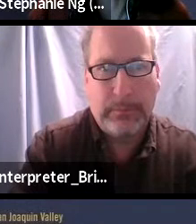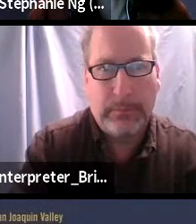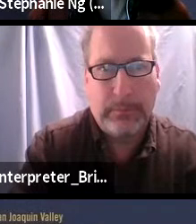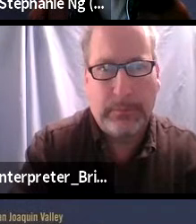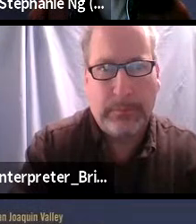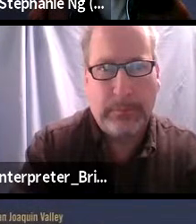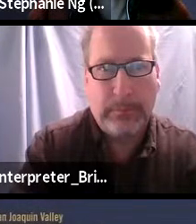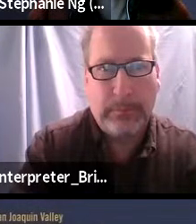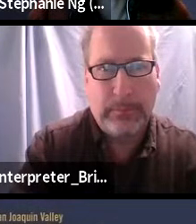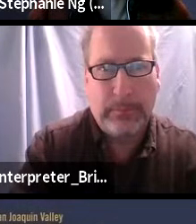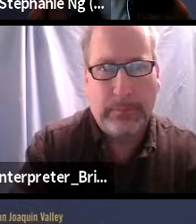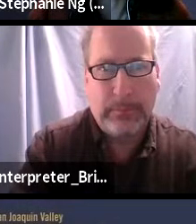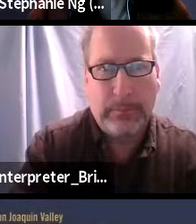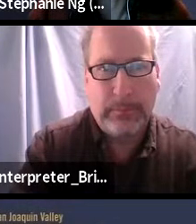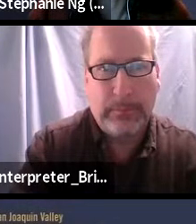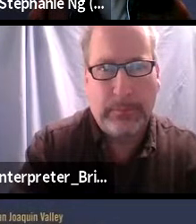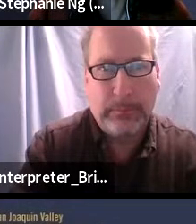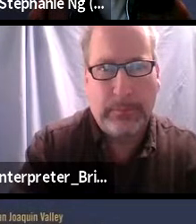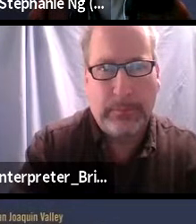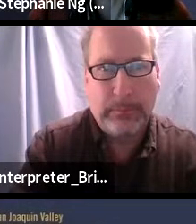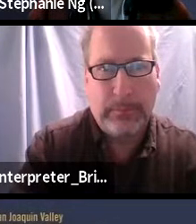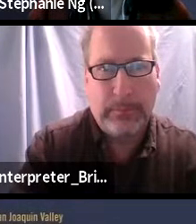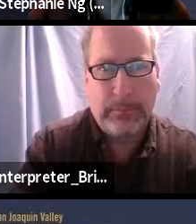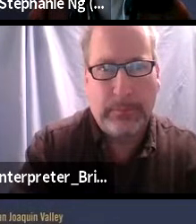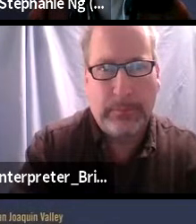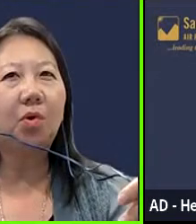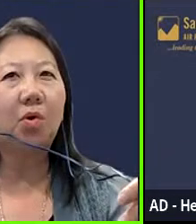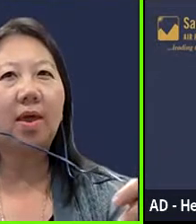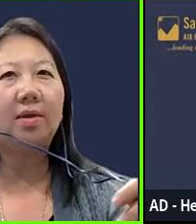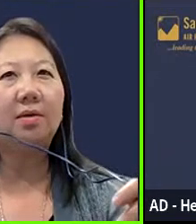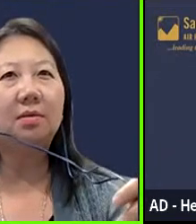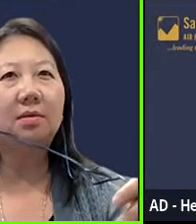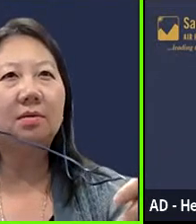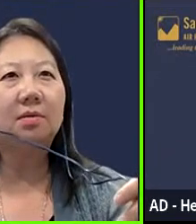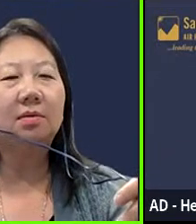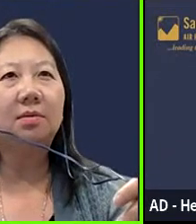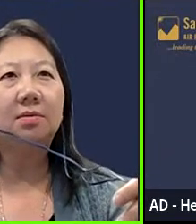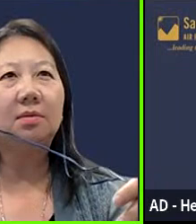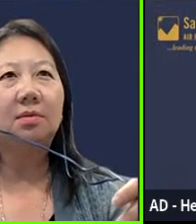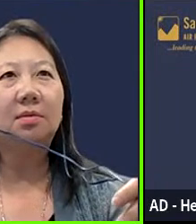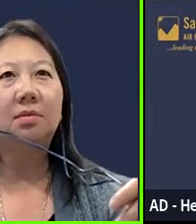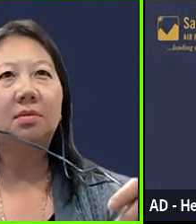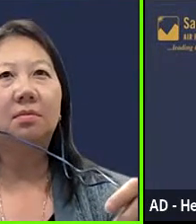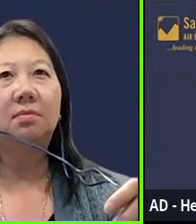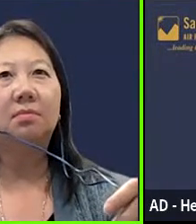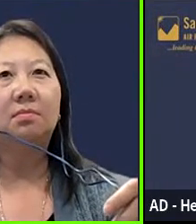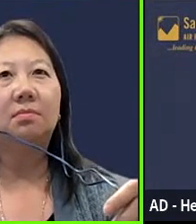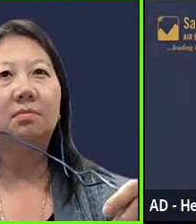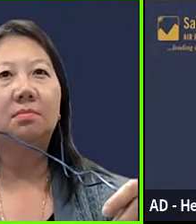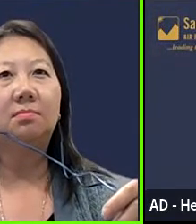Hi, Florence. Do you want to join a room for Ed?